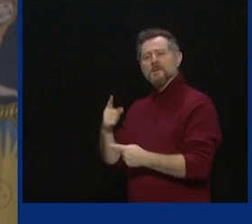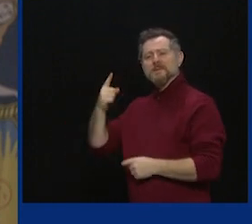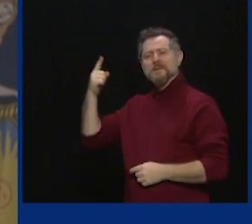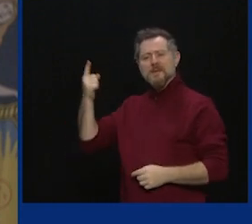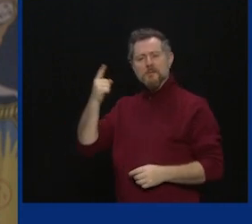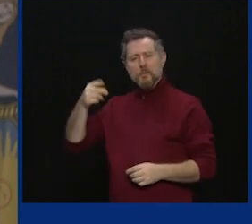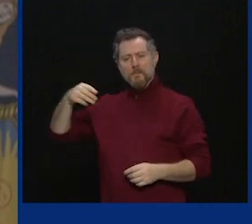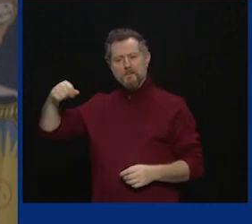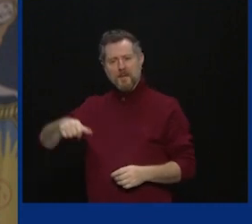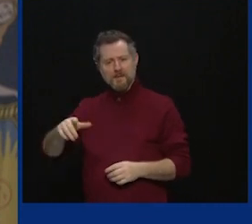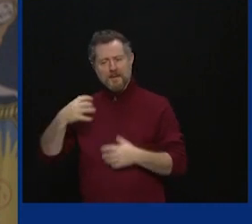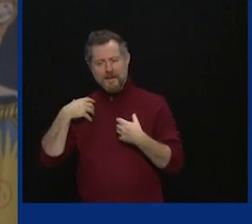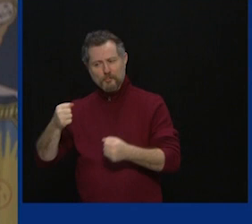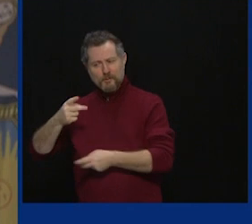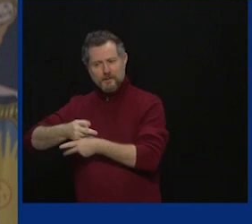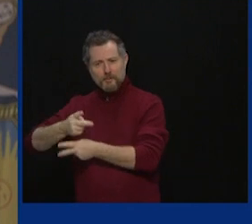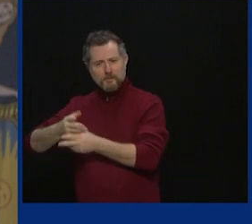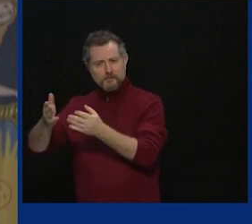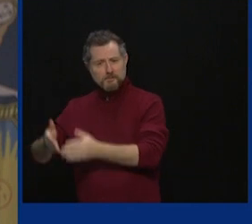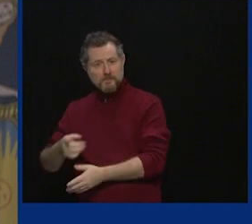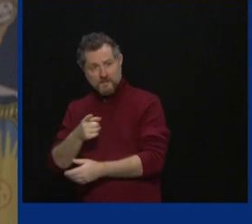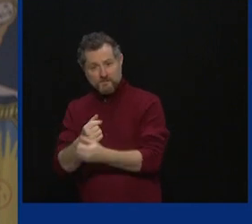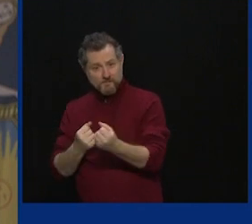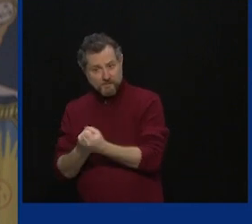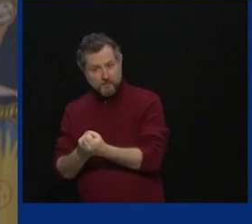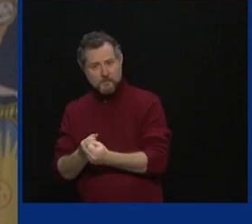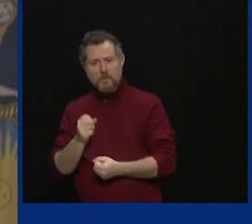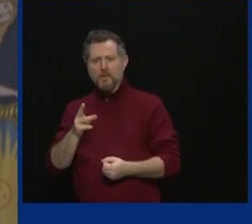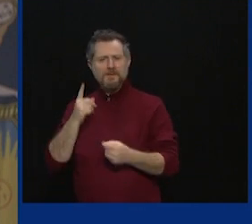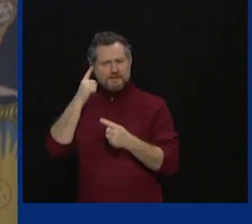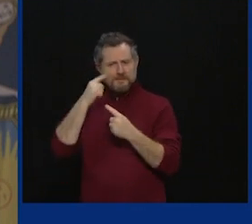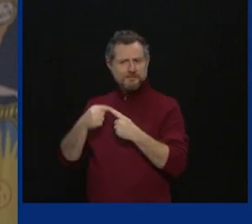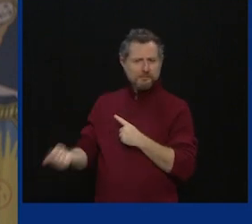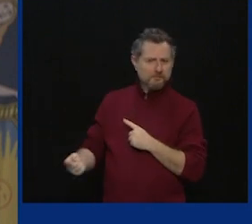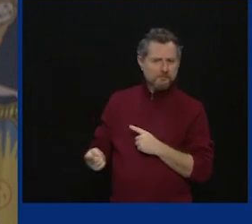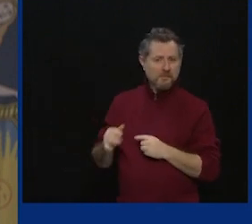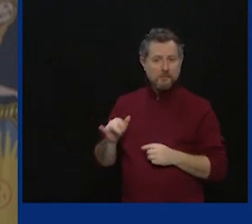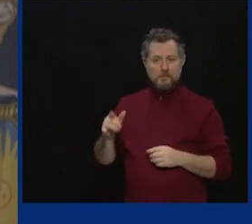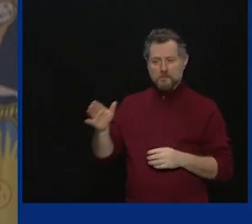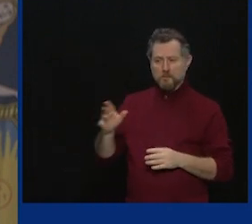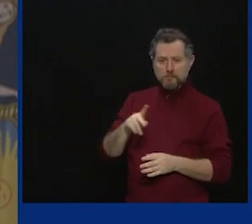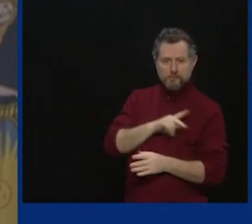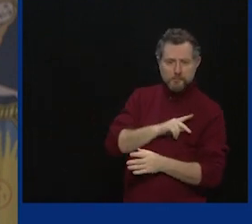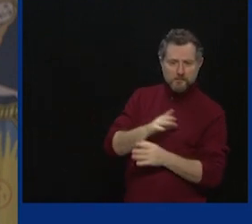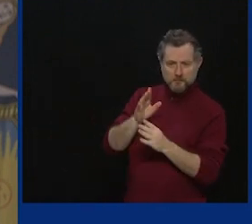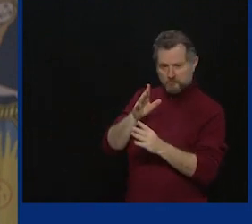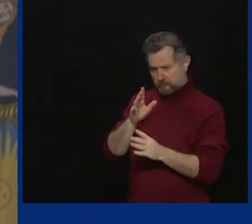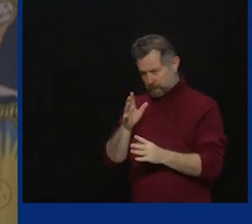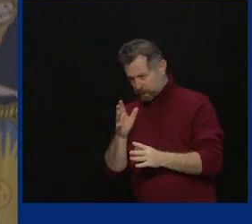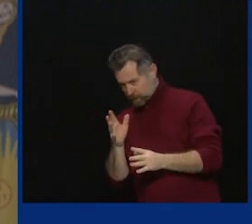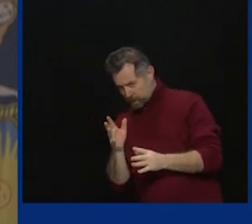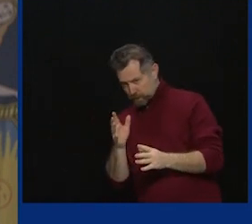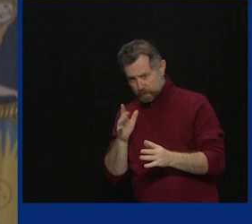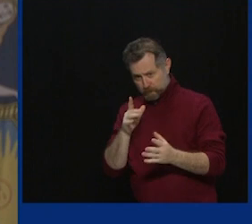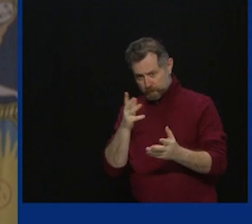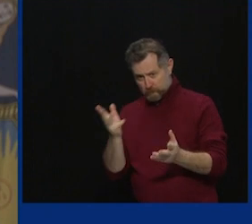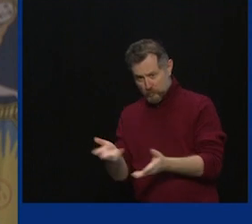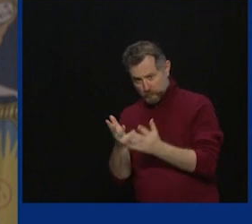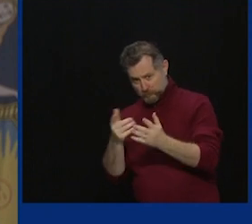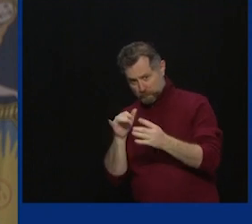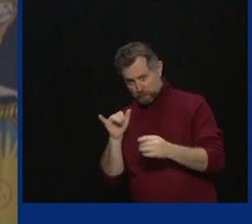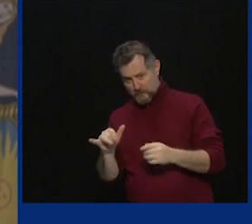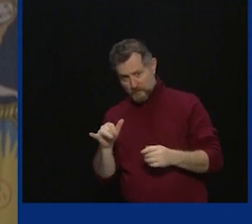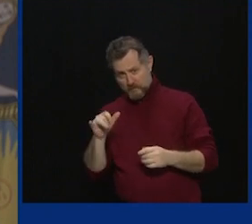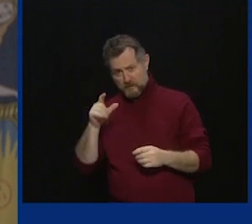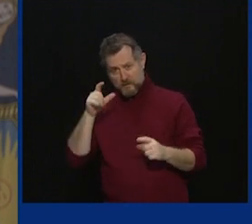and whether you will personally petition President Biden to provide the necessary waivers to make